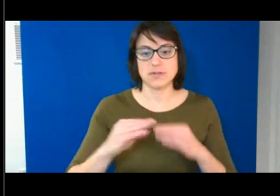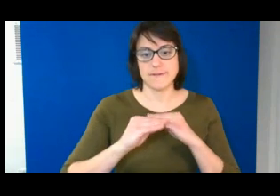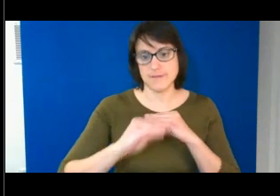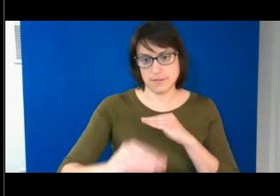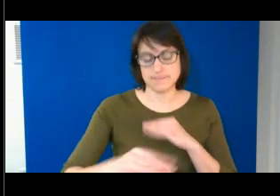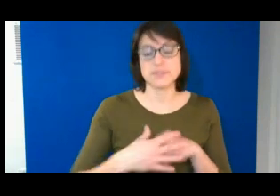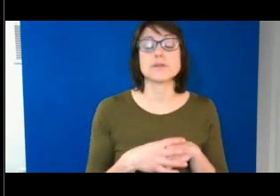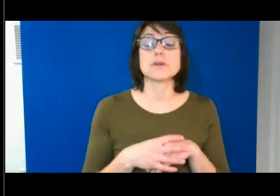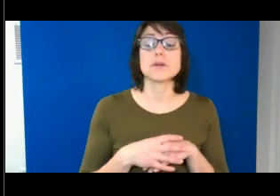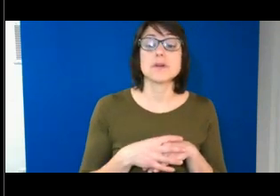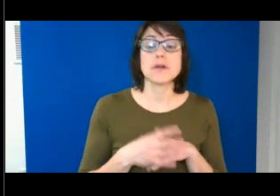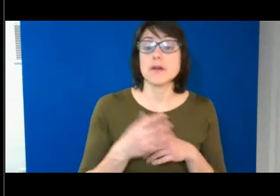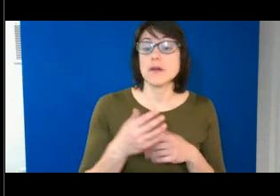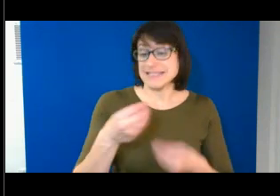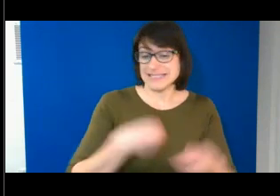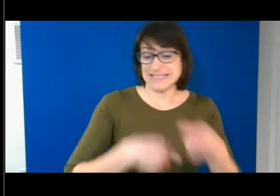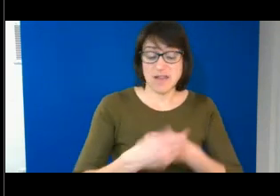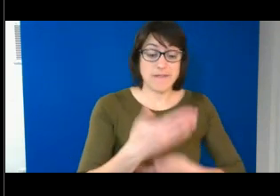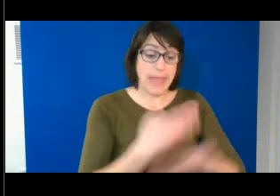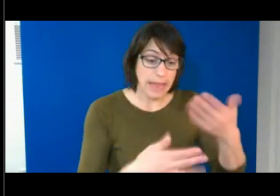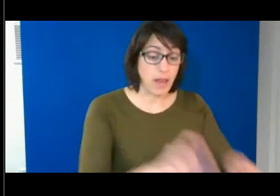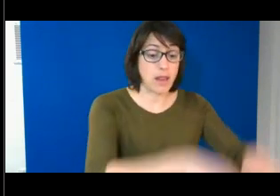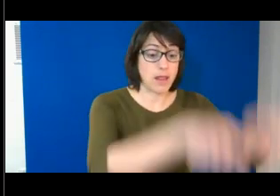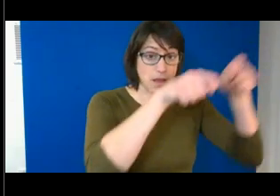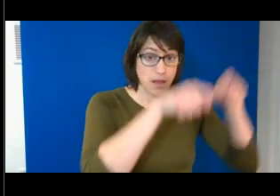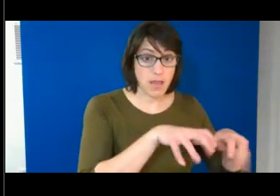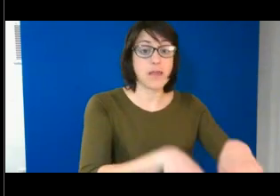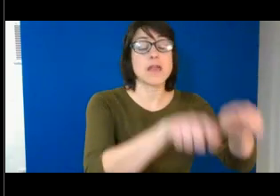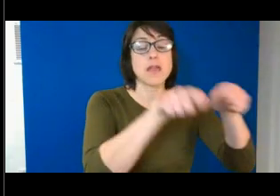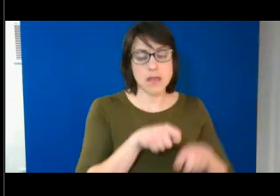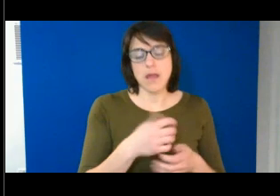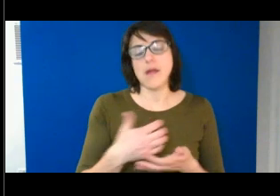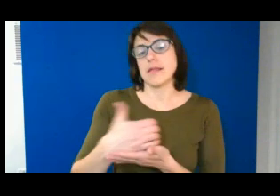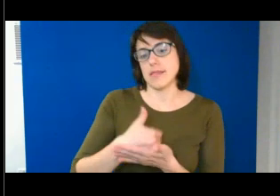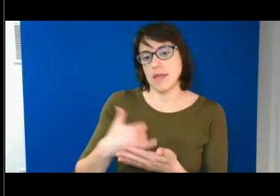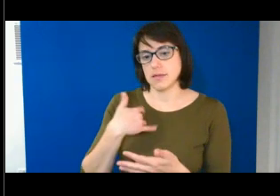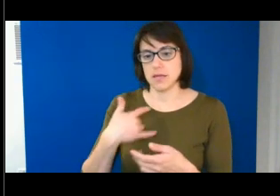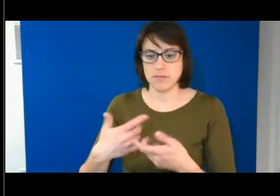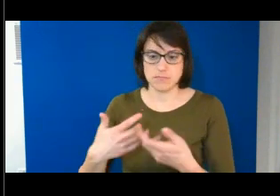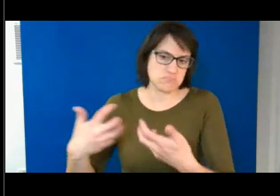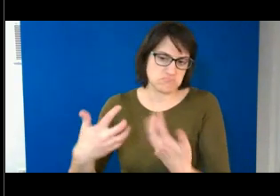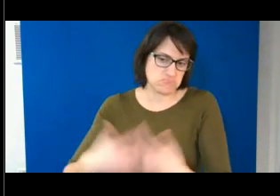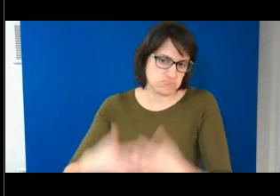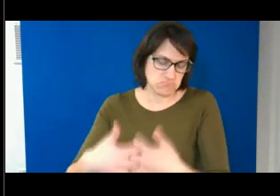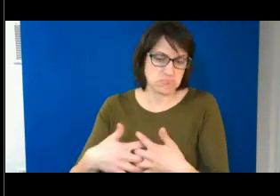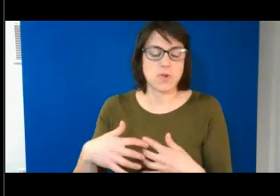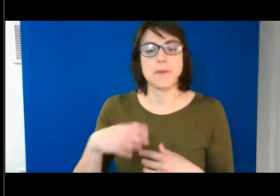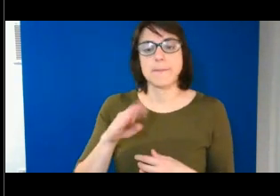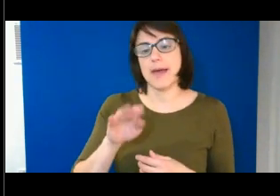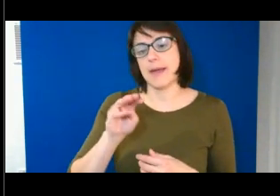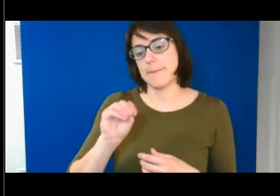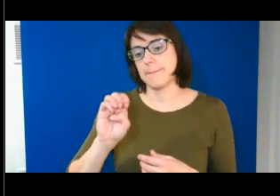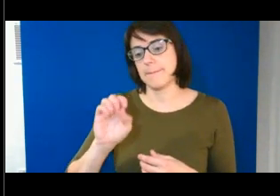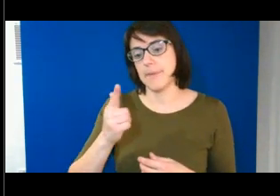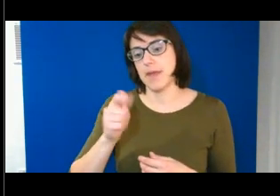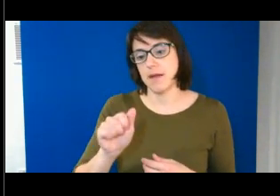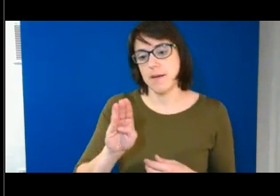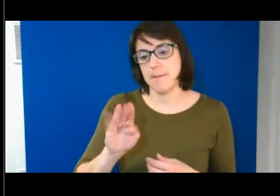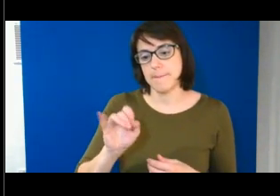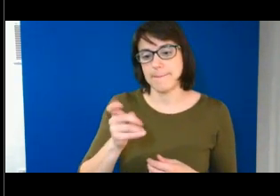this plastic gets collected mechanically through what is called a mega binder. This mega binder produces a giant roll that weighs